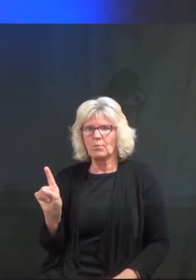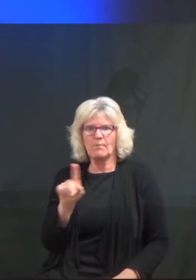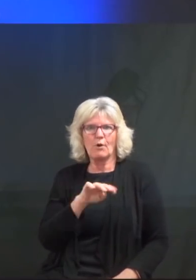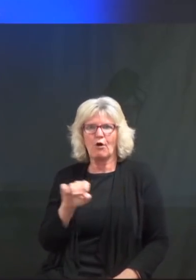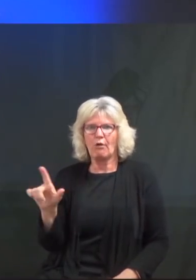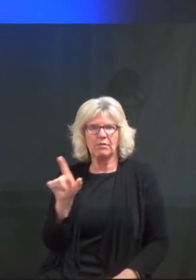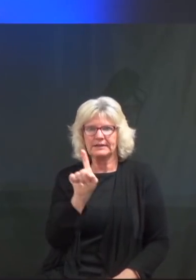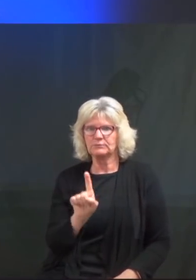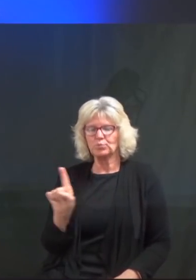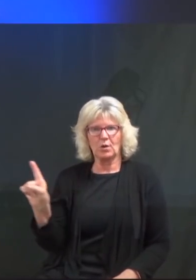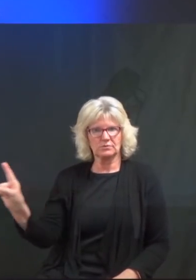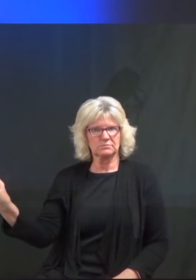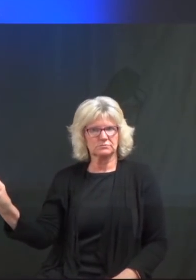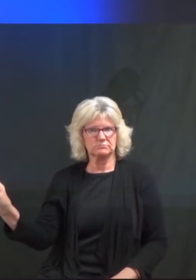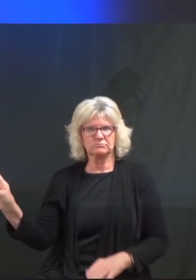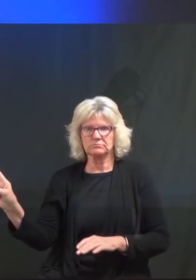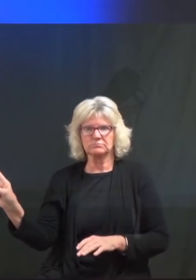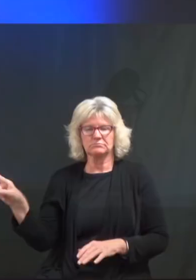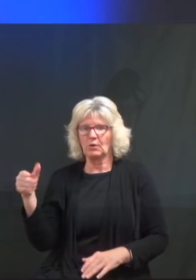Then we come down to verse